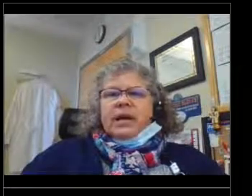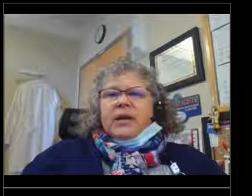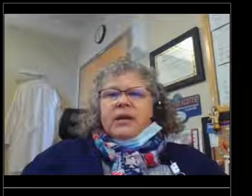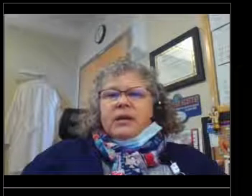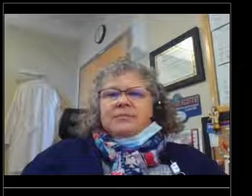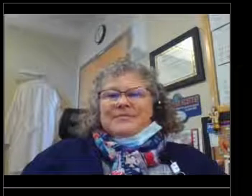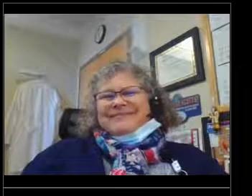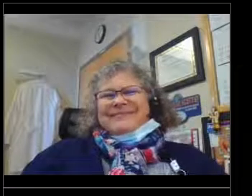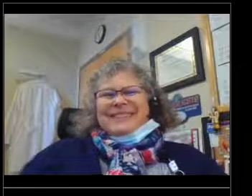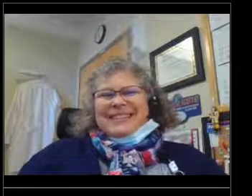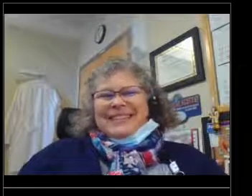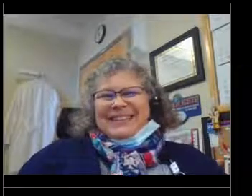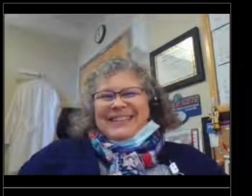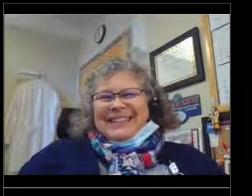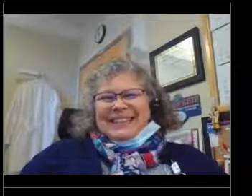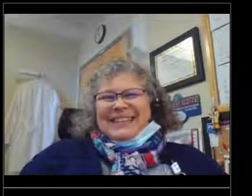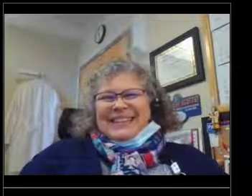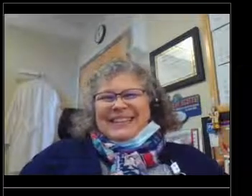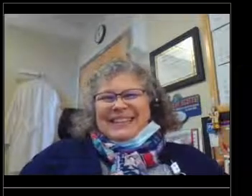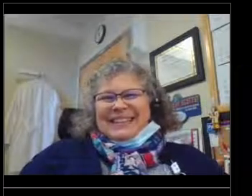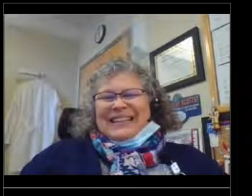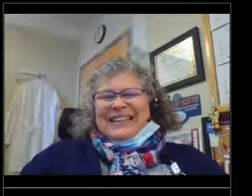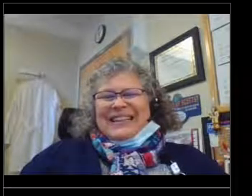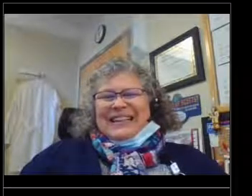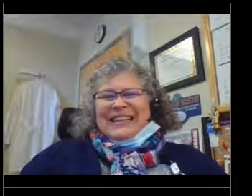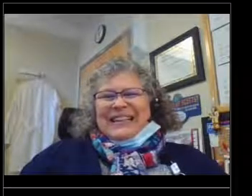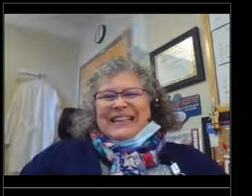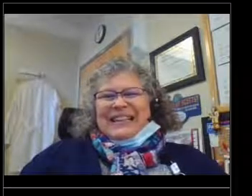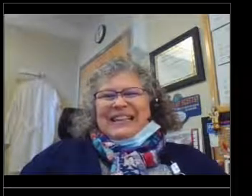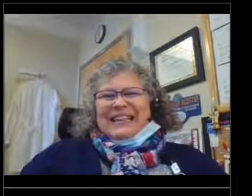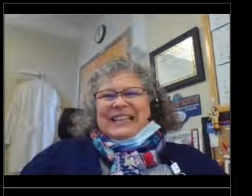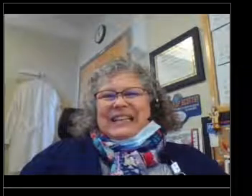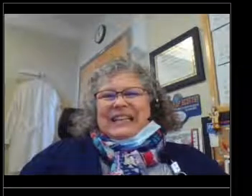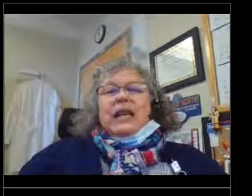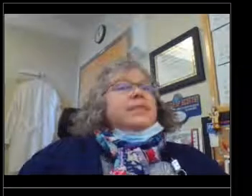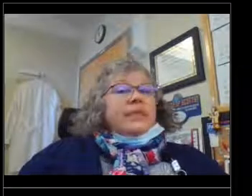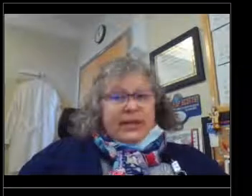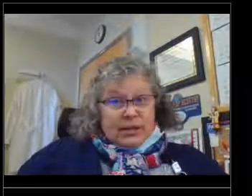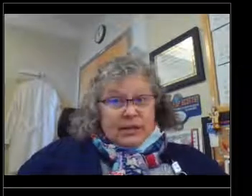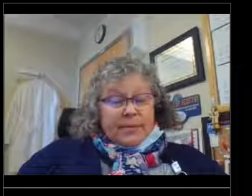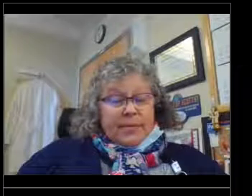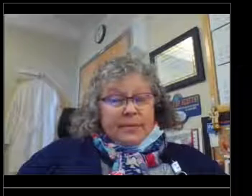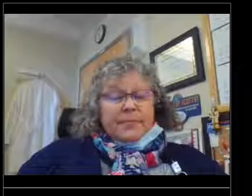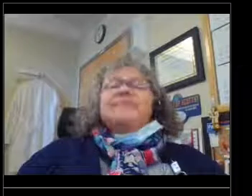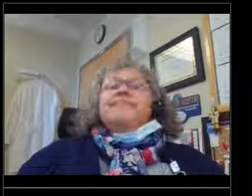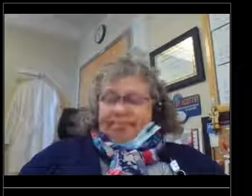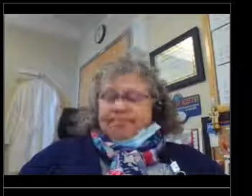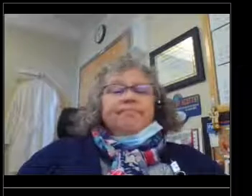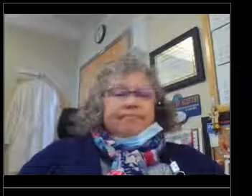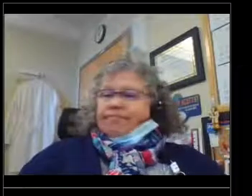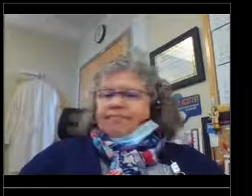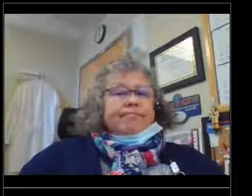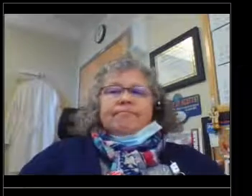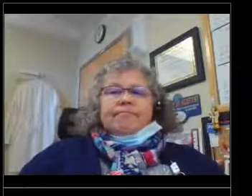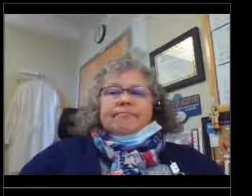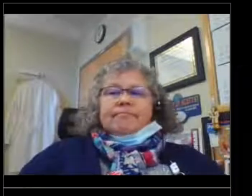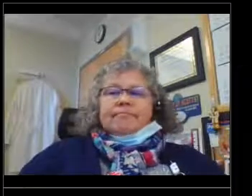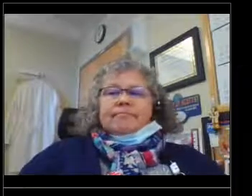Right. Clear as mud? Not well, although the PA still has to have one, but maybe it's just not going to be. Maybe the PA is going to